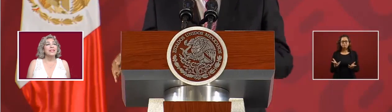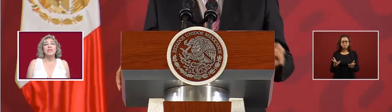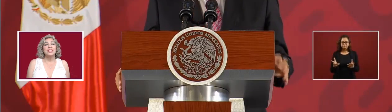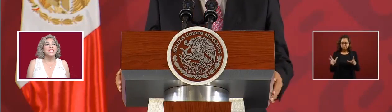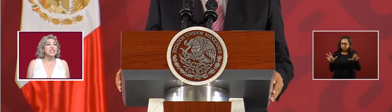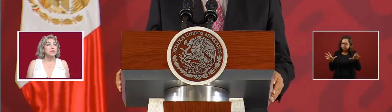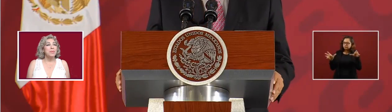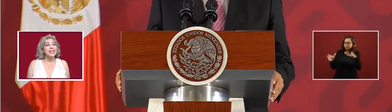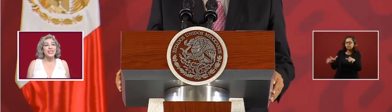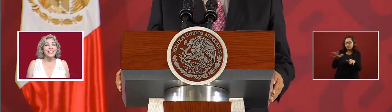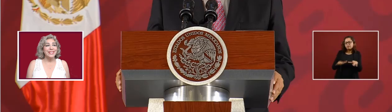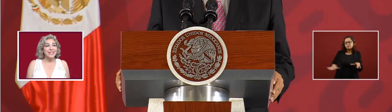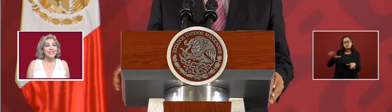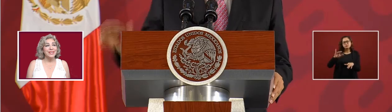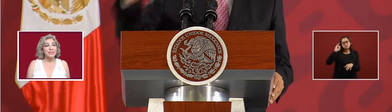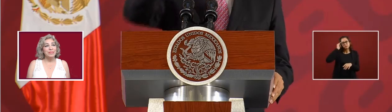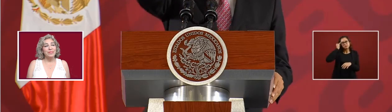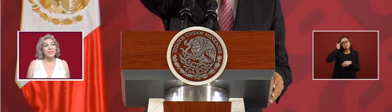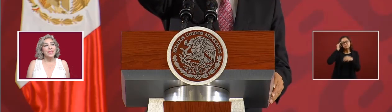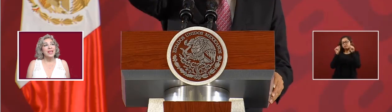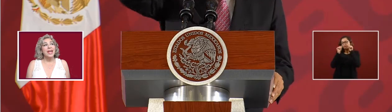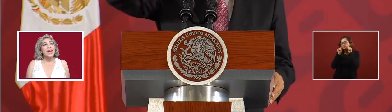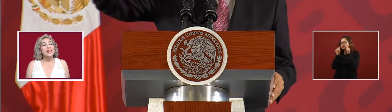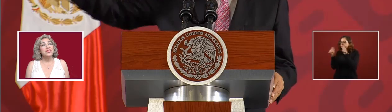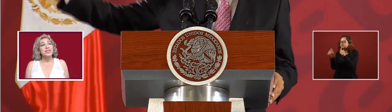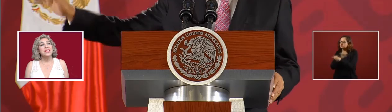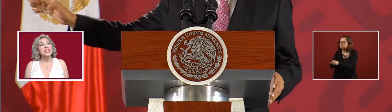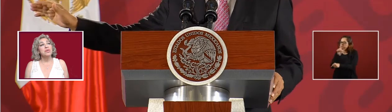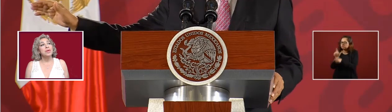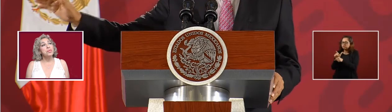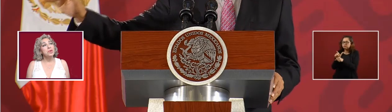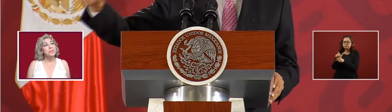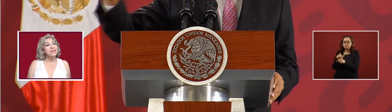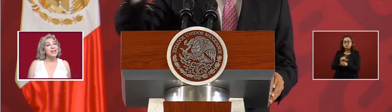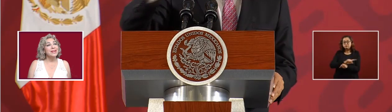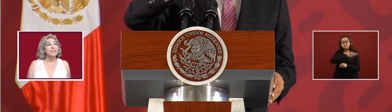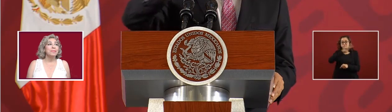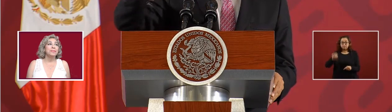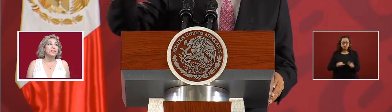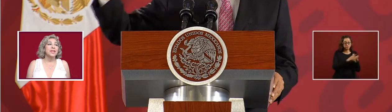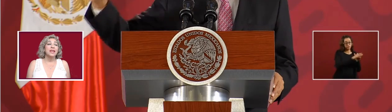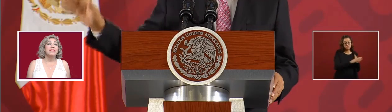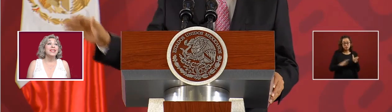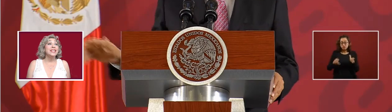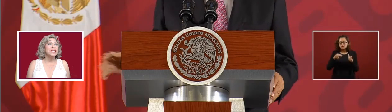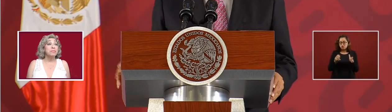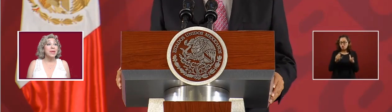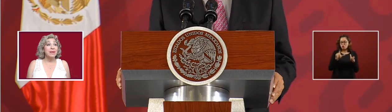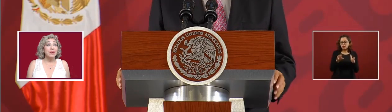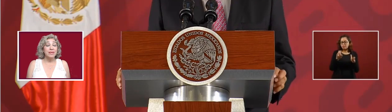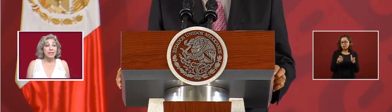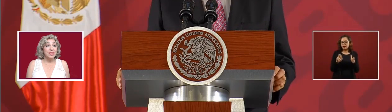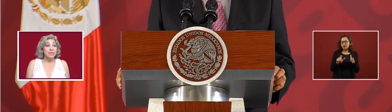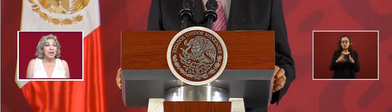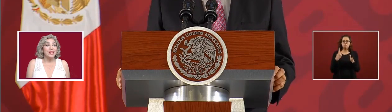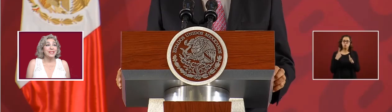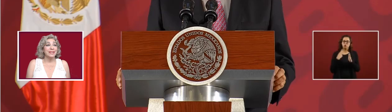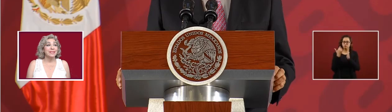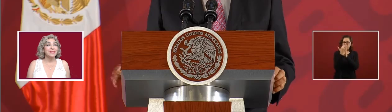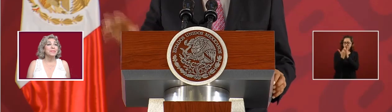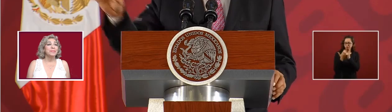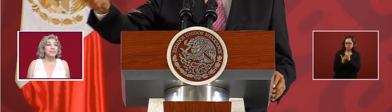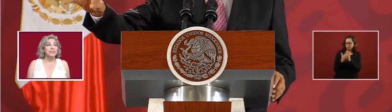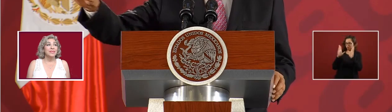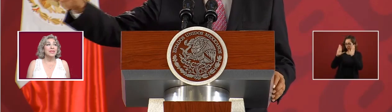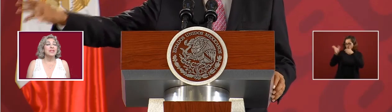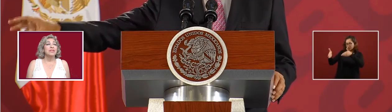There was a special attention. And, during the neoliberal period, they disappeared, these politics,